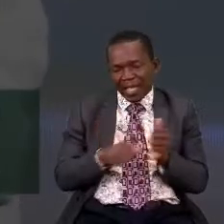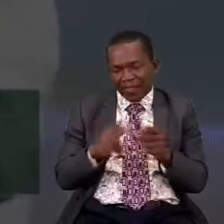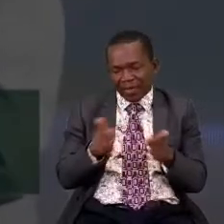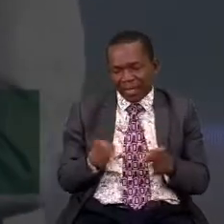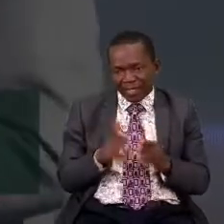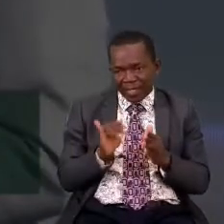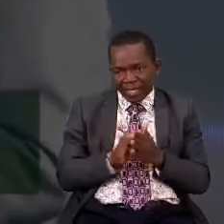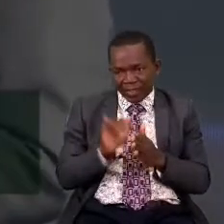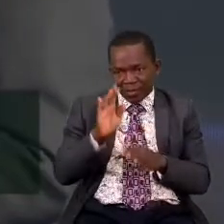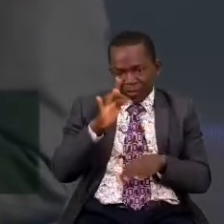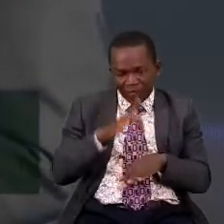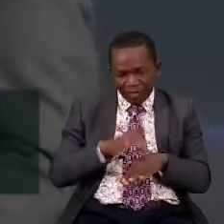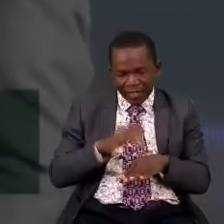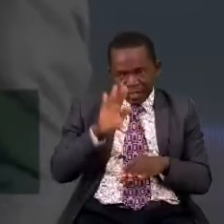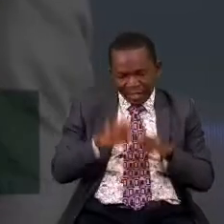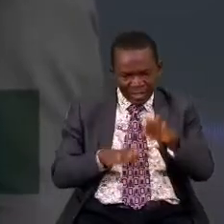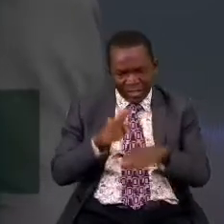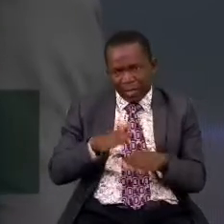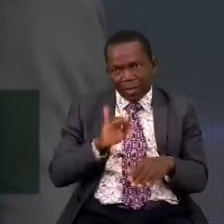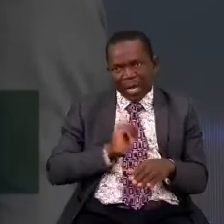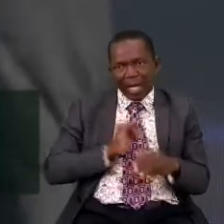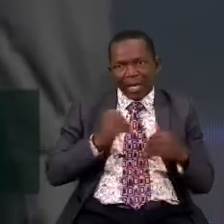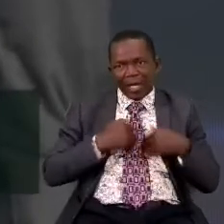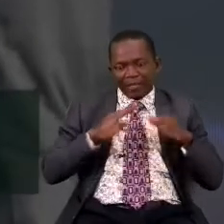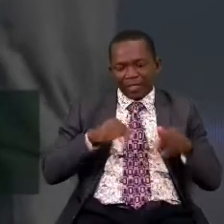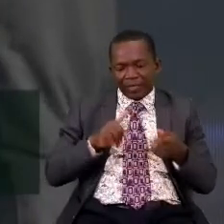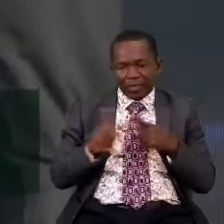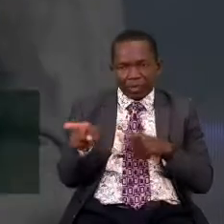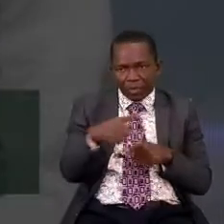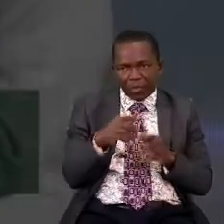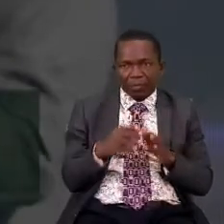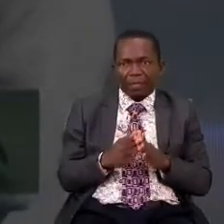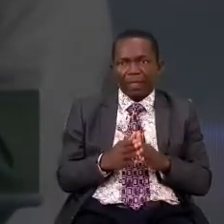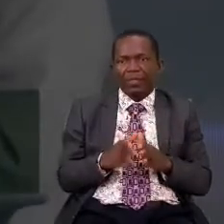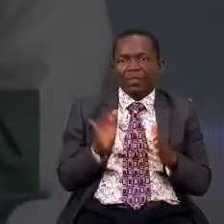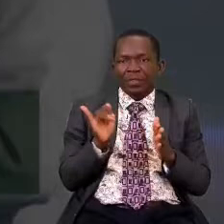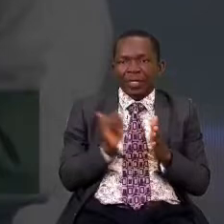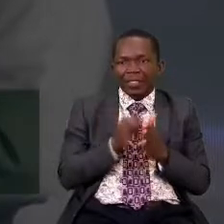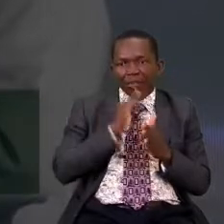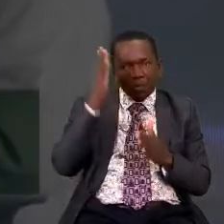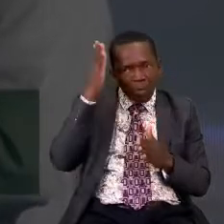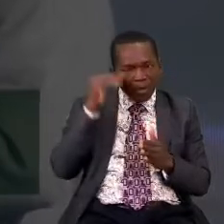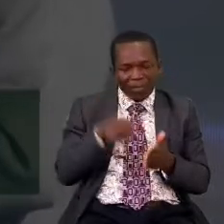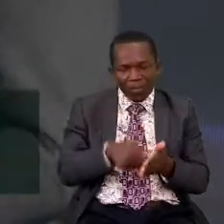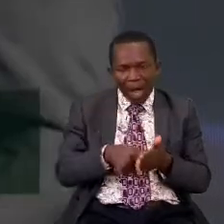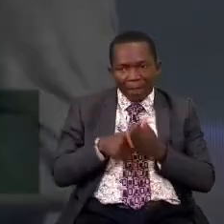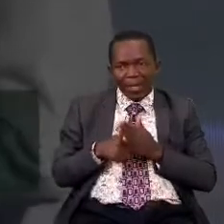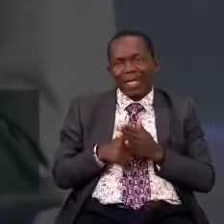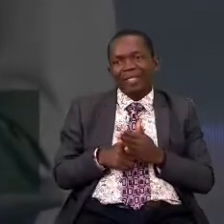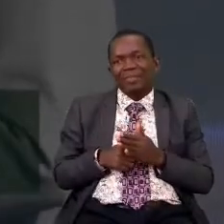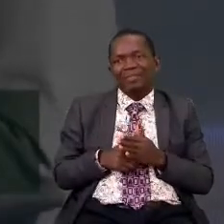that. Go through your Bible and see the promises that he has made. The promises of freedom,